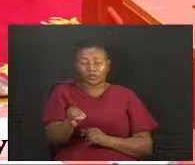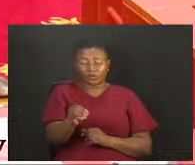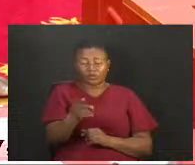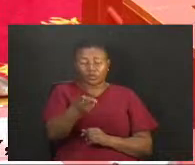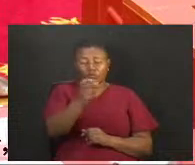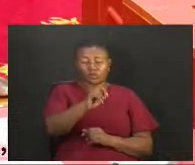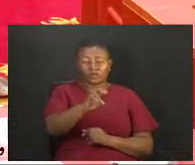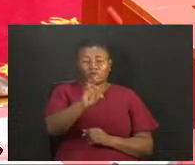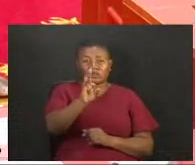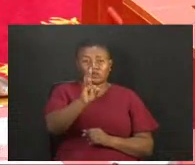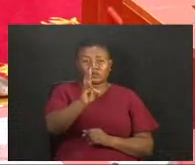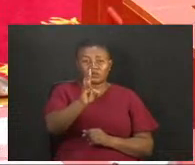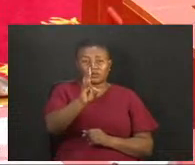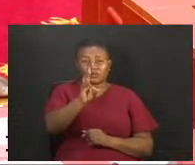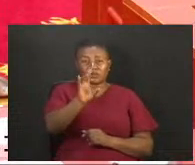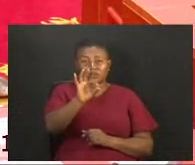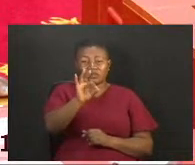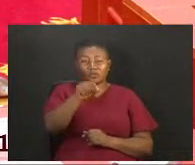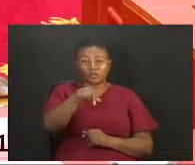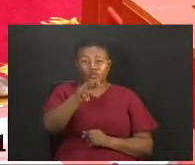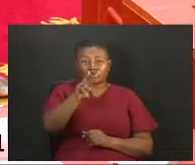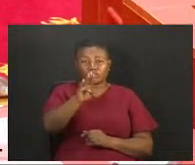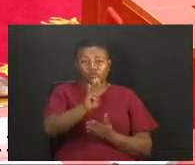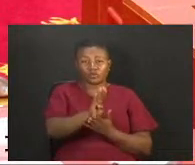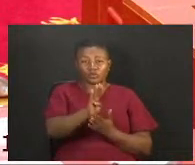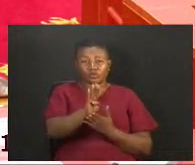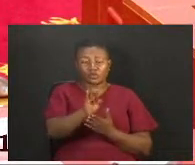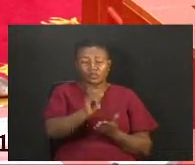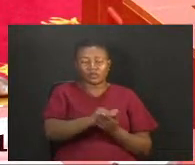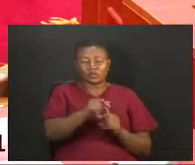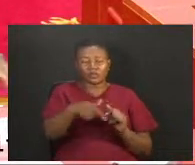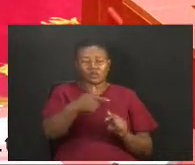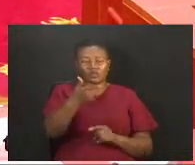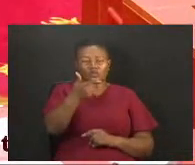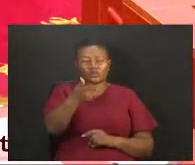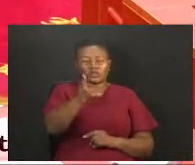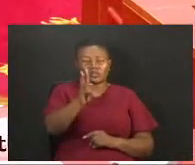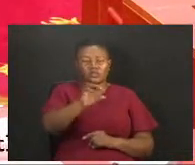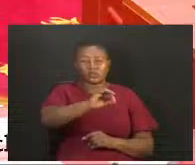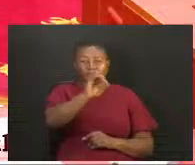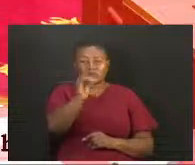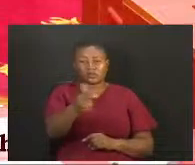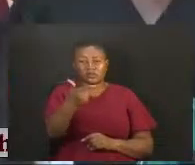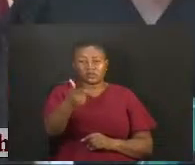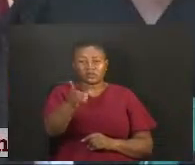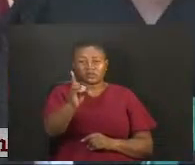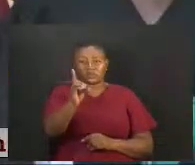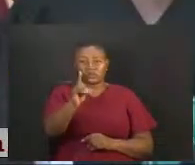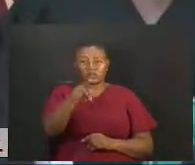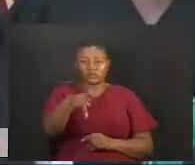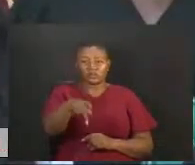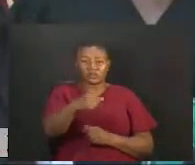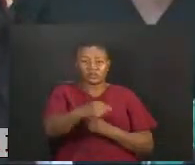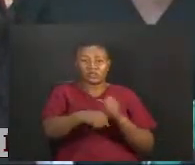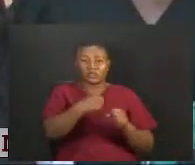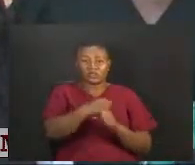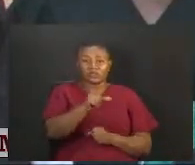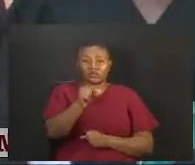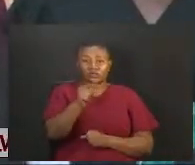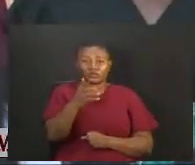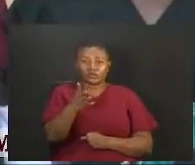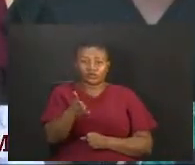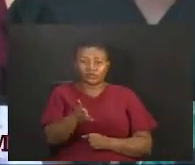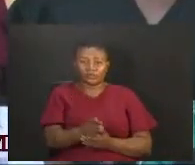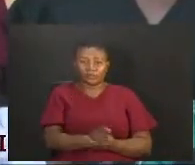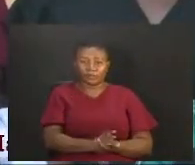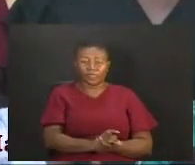279.2 billion, which is 26% of GDP in the year 2024.